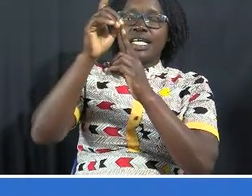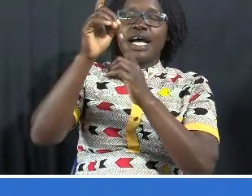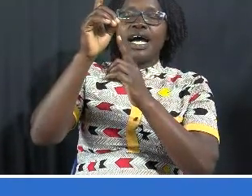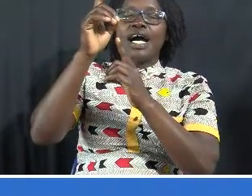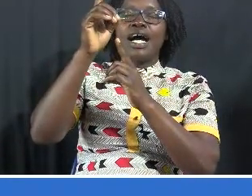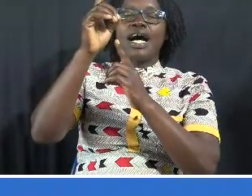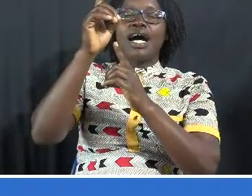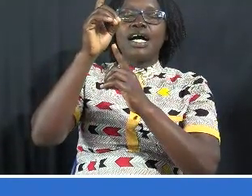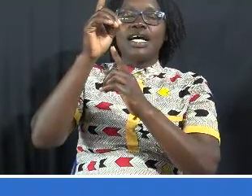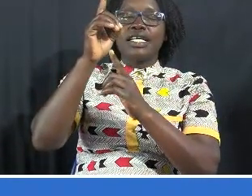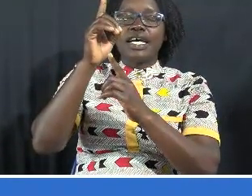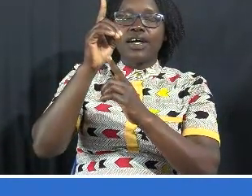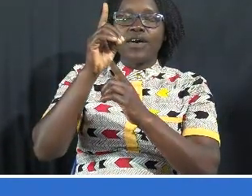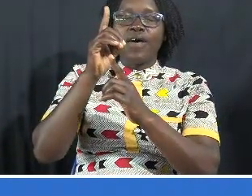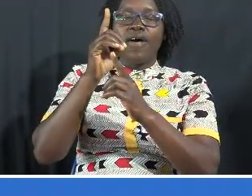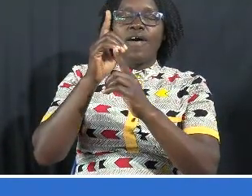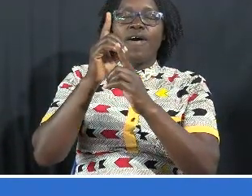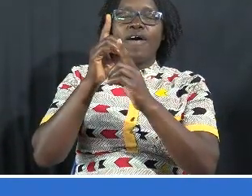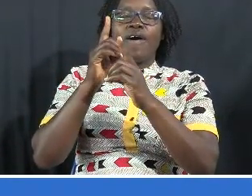anakuja,